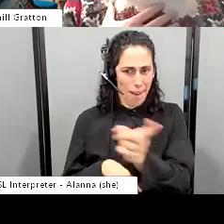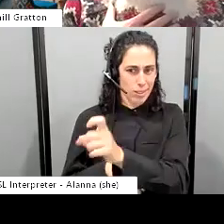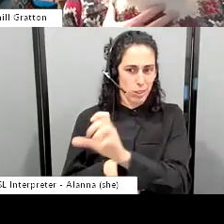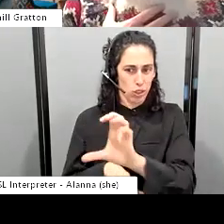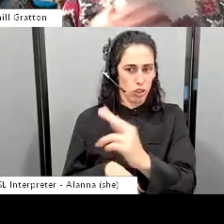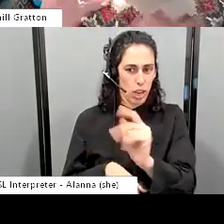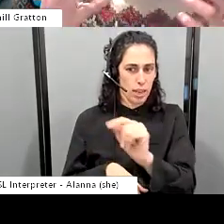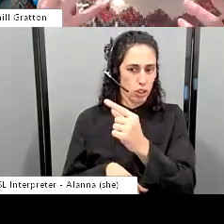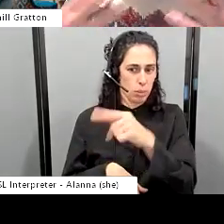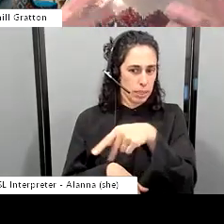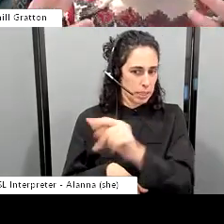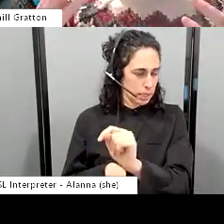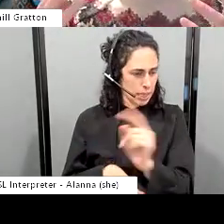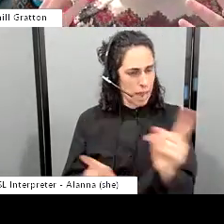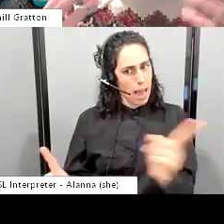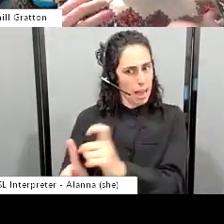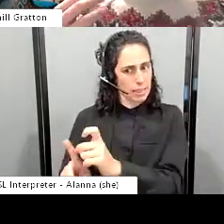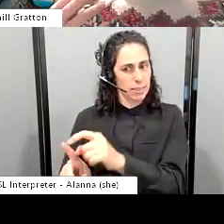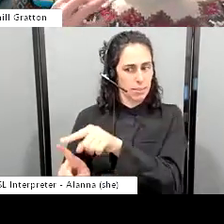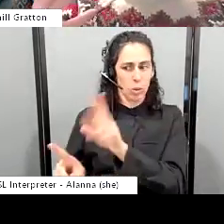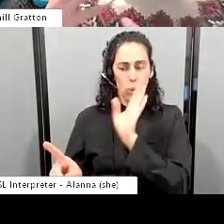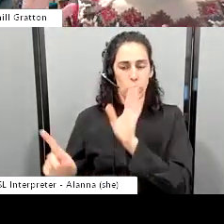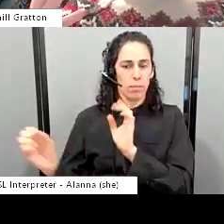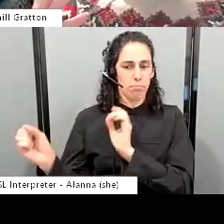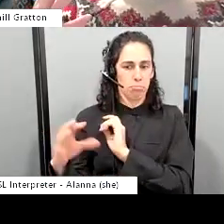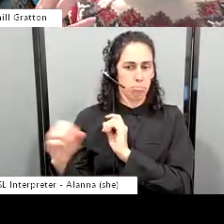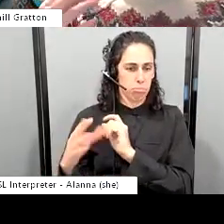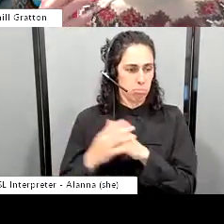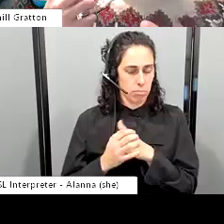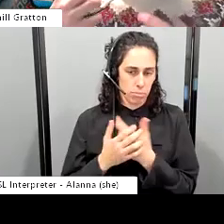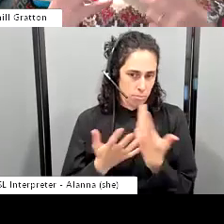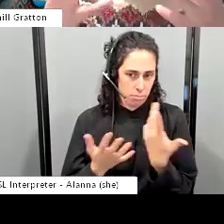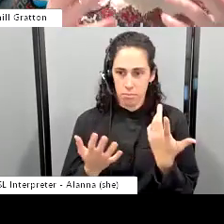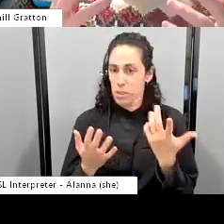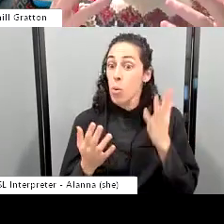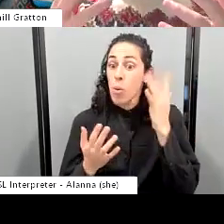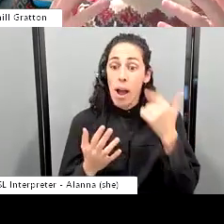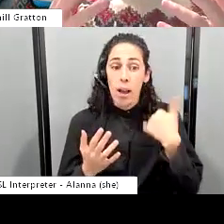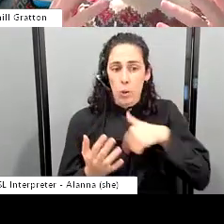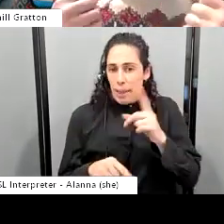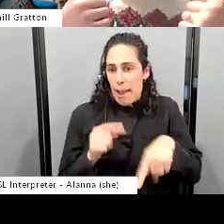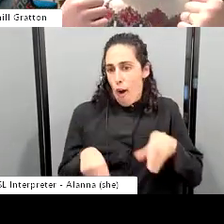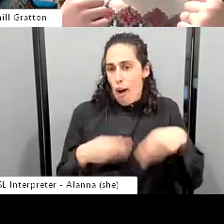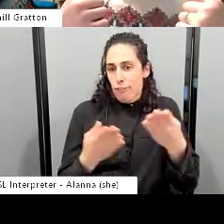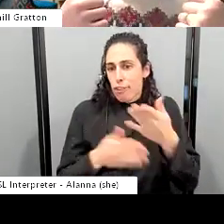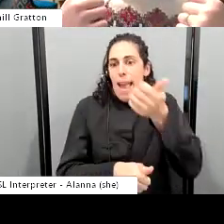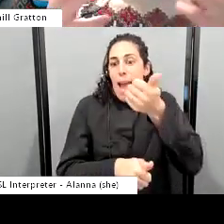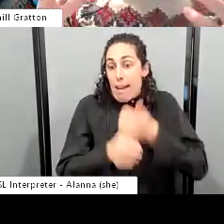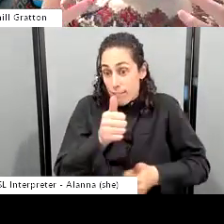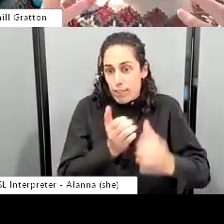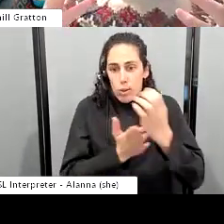of course, if we don't have the course, because we don't have courses on everything, but if someone's curious about something, you can actually just go to ChatGPT and say,